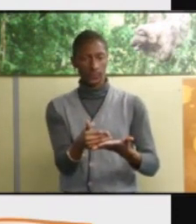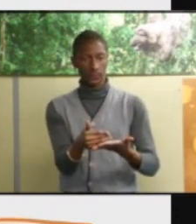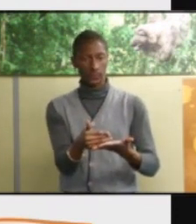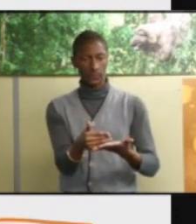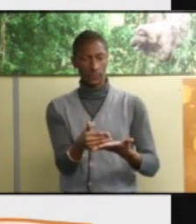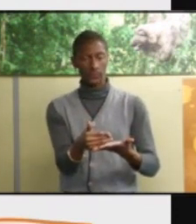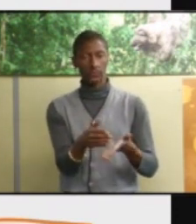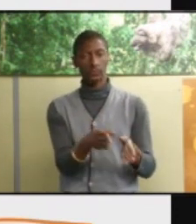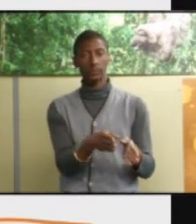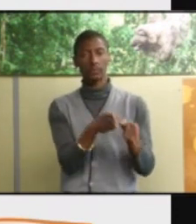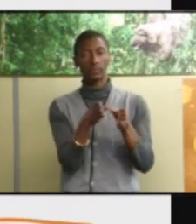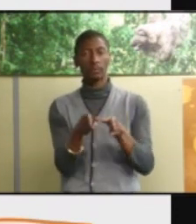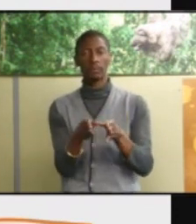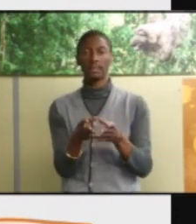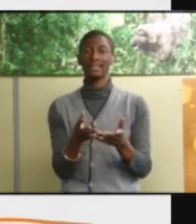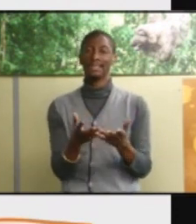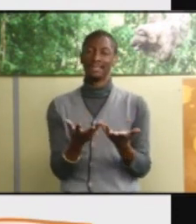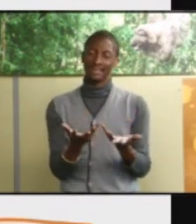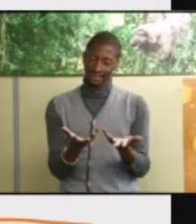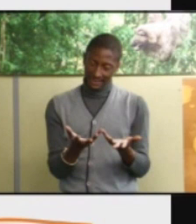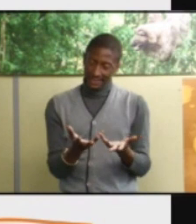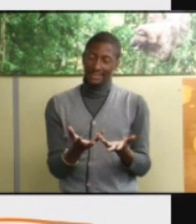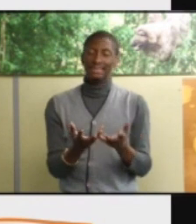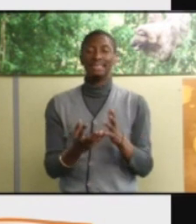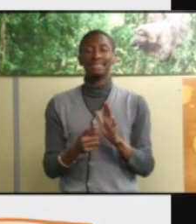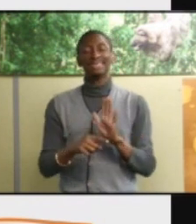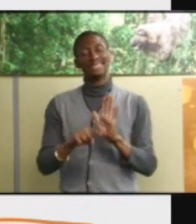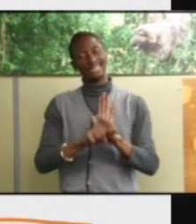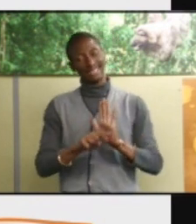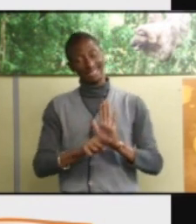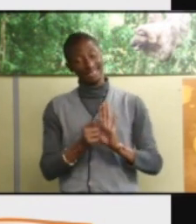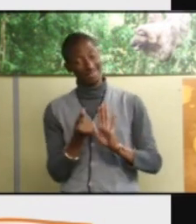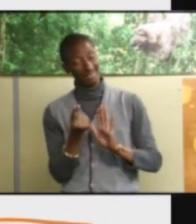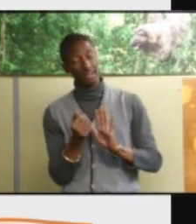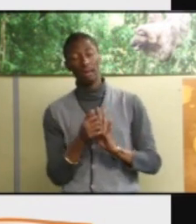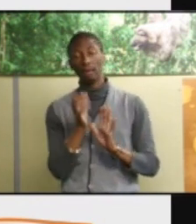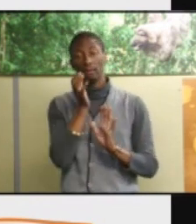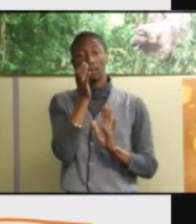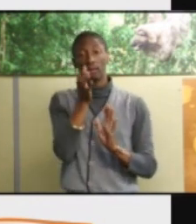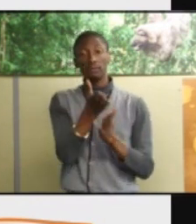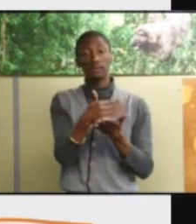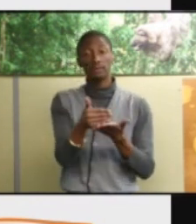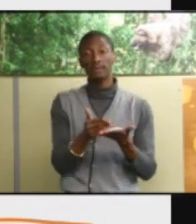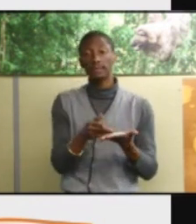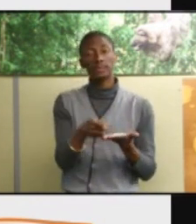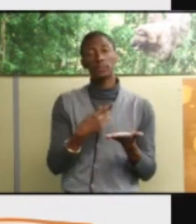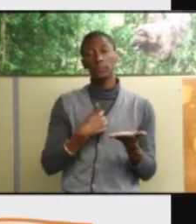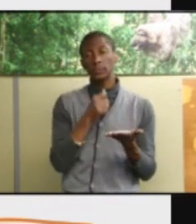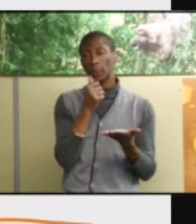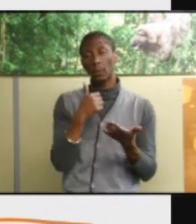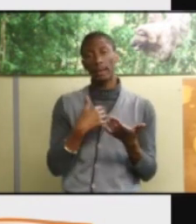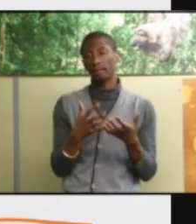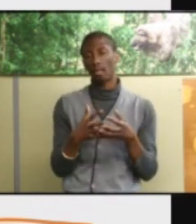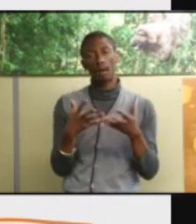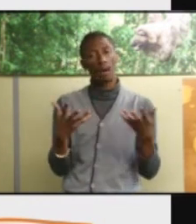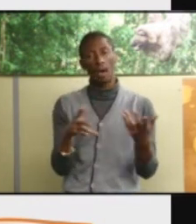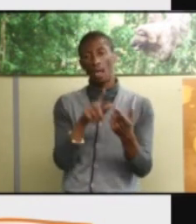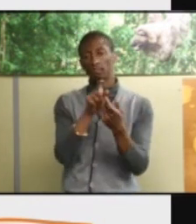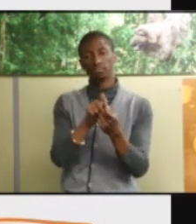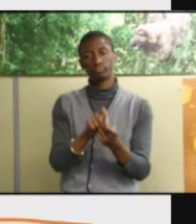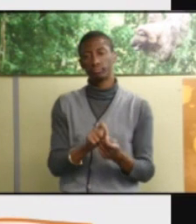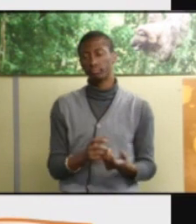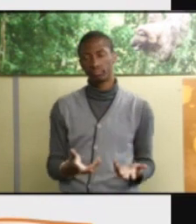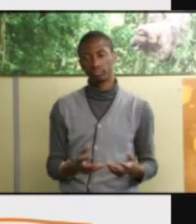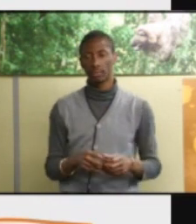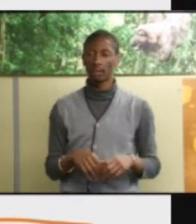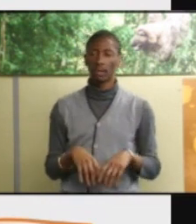then some of the negatives are at the concept phase, you don't really have a lot of details. I know I want